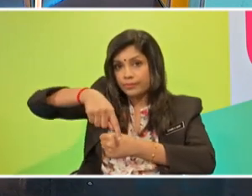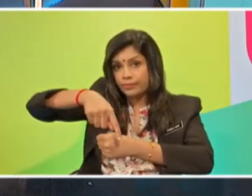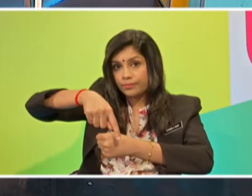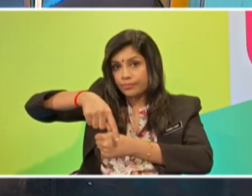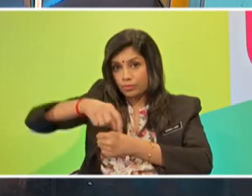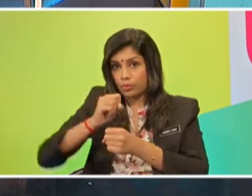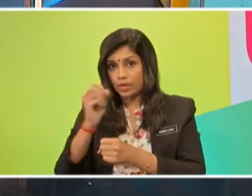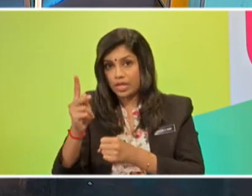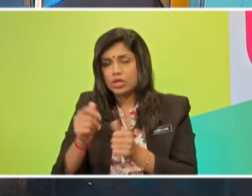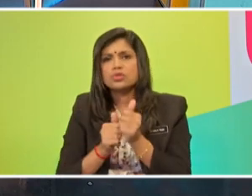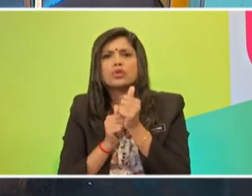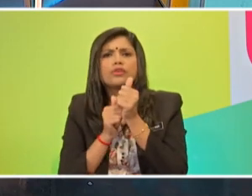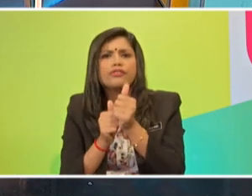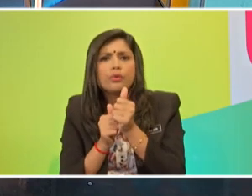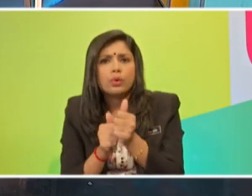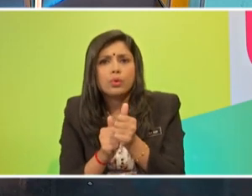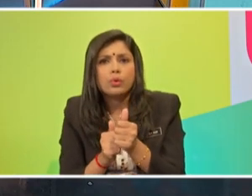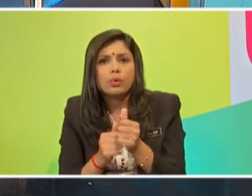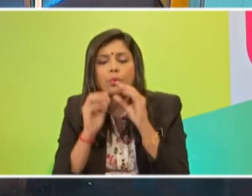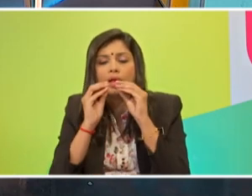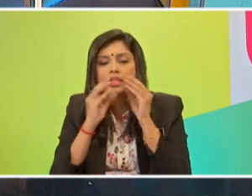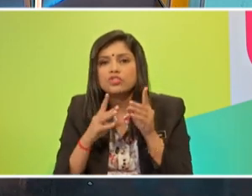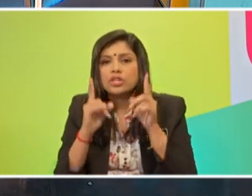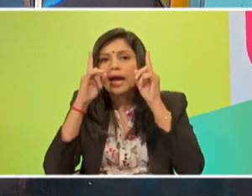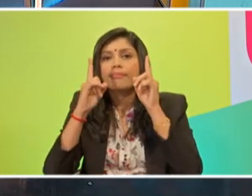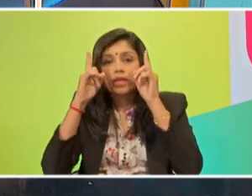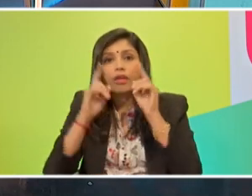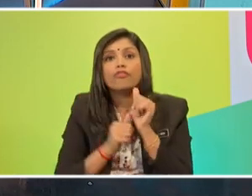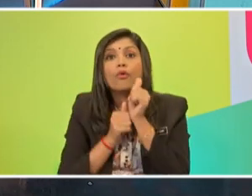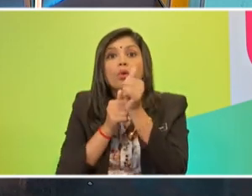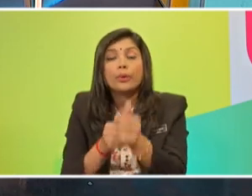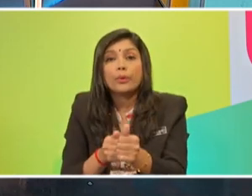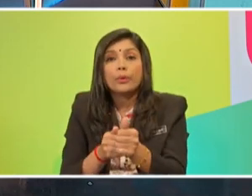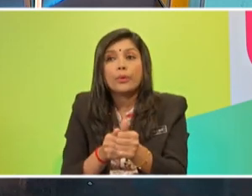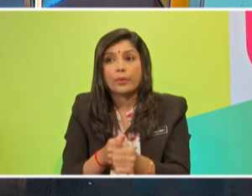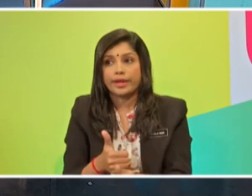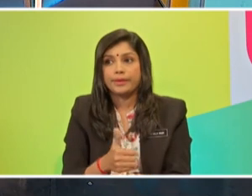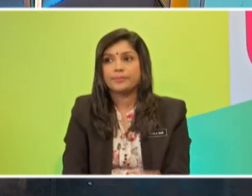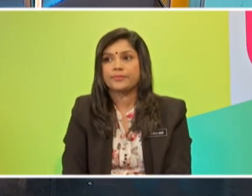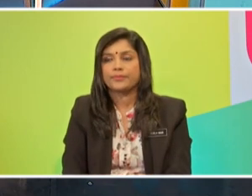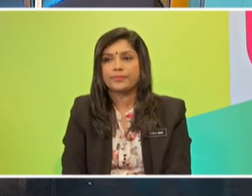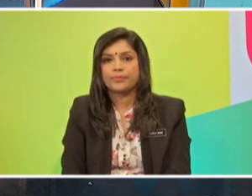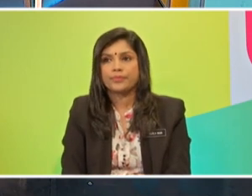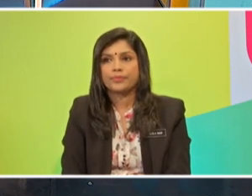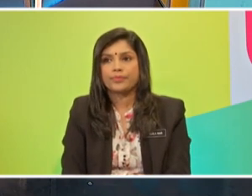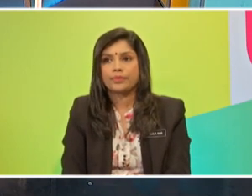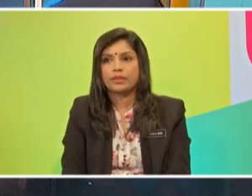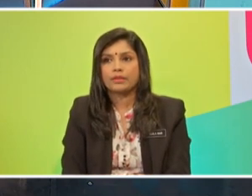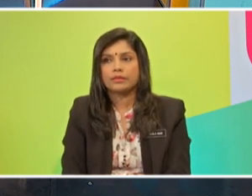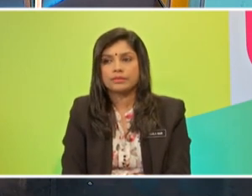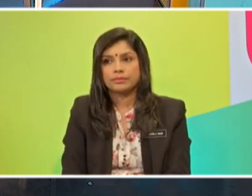pencil, Sean. Okay, I have my pencil here. Okay. Draw the circle. Follow the